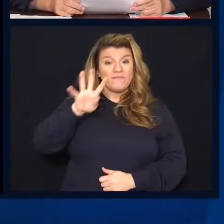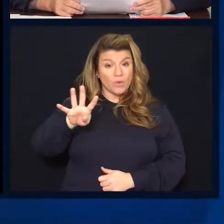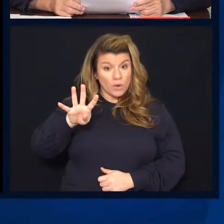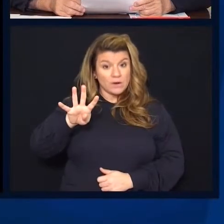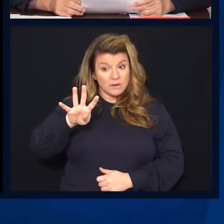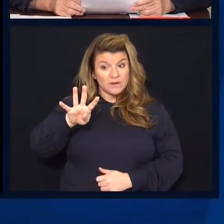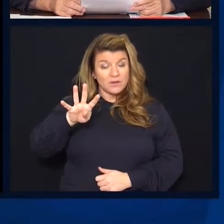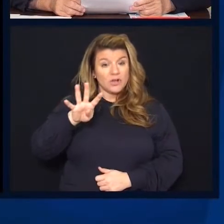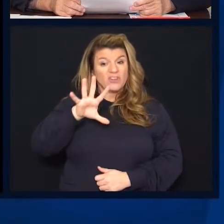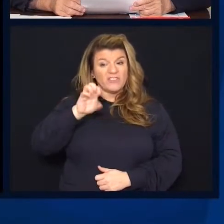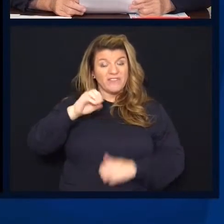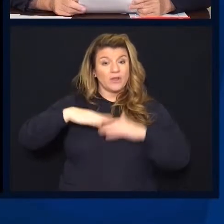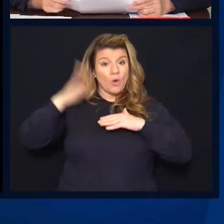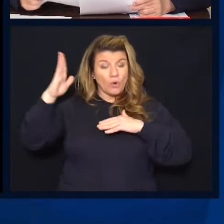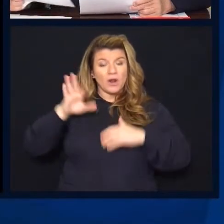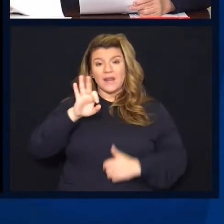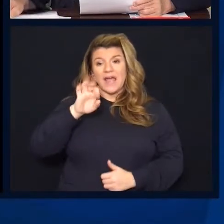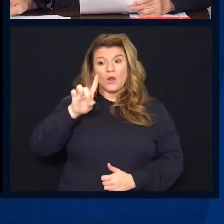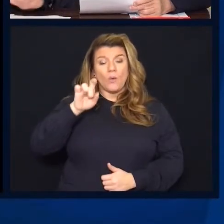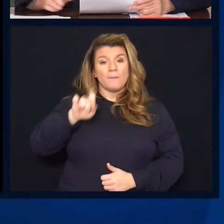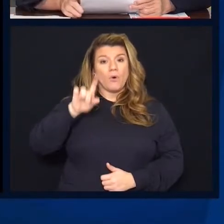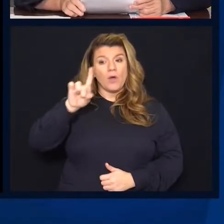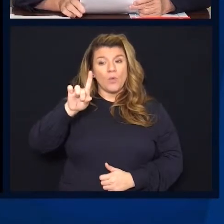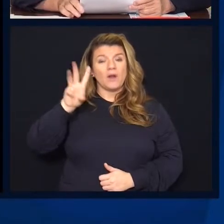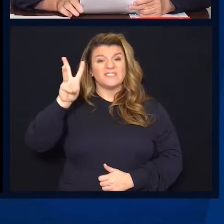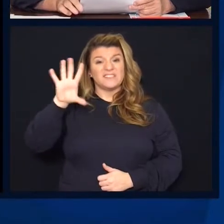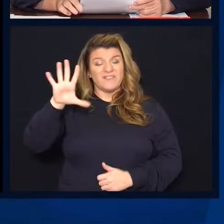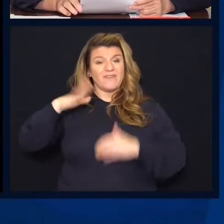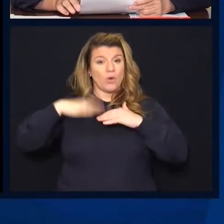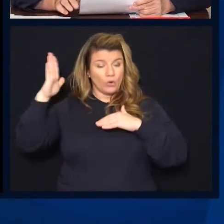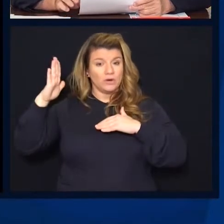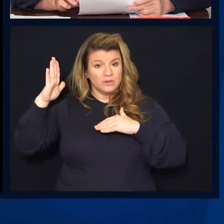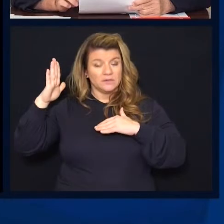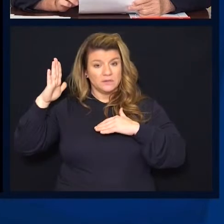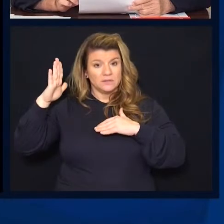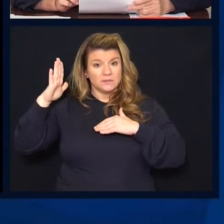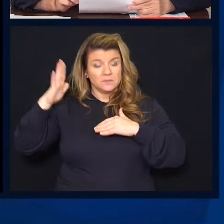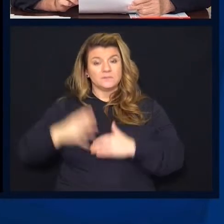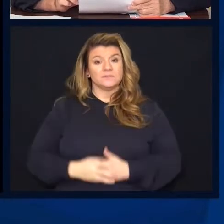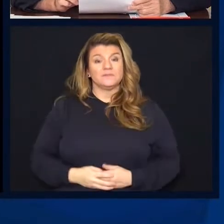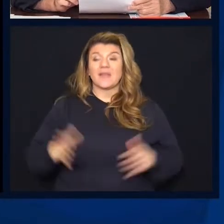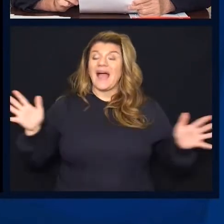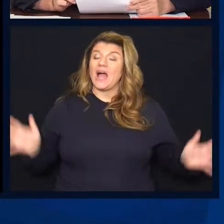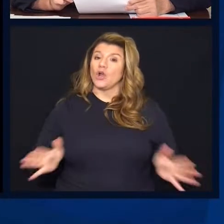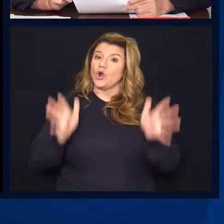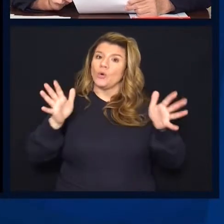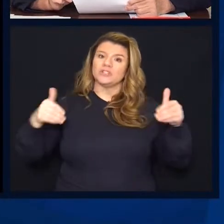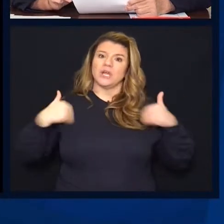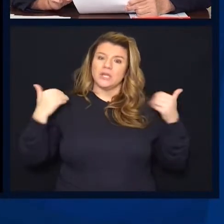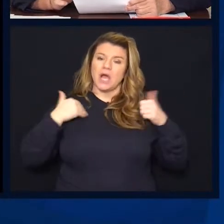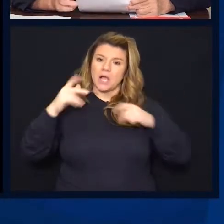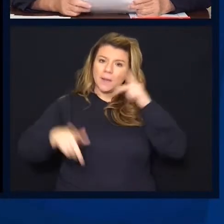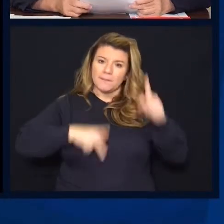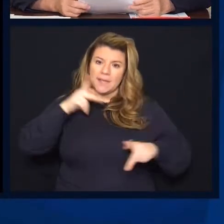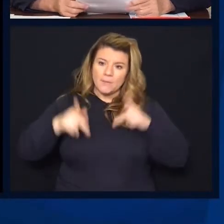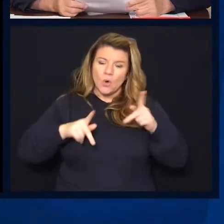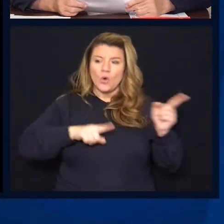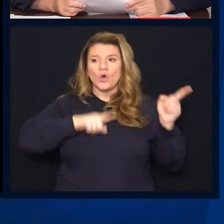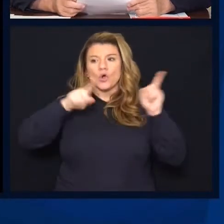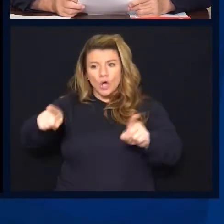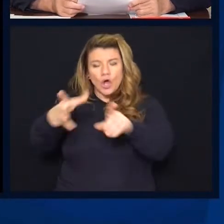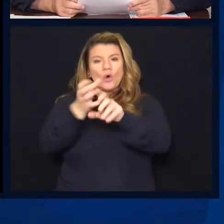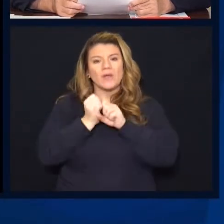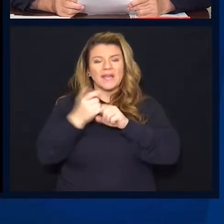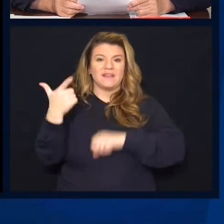83.4 on the 50 and older, and 91.1 on the 65 and older. I encourage your young people to take this vaccine.